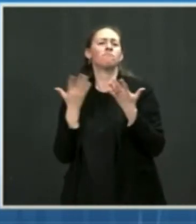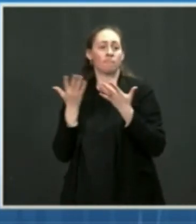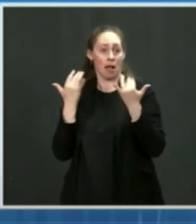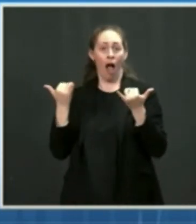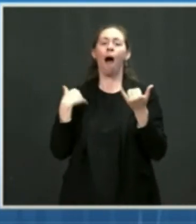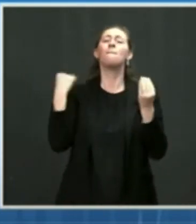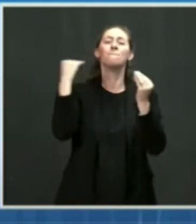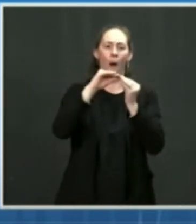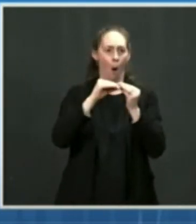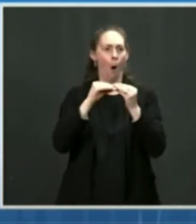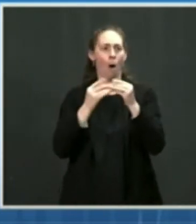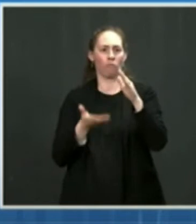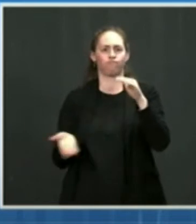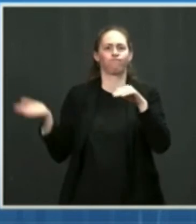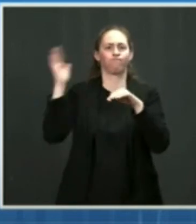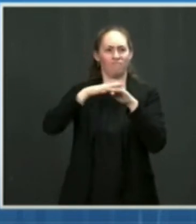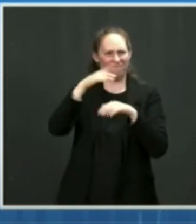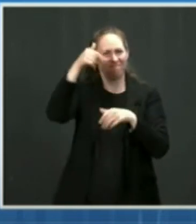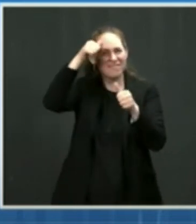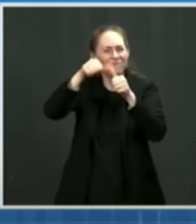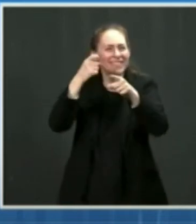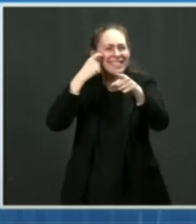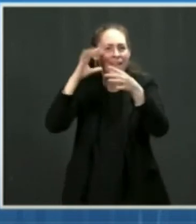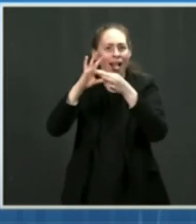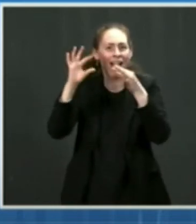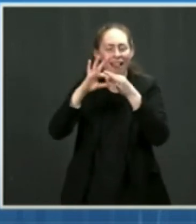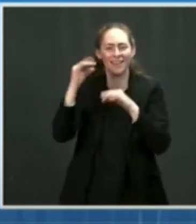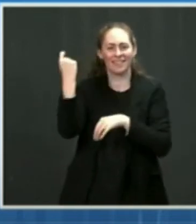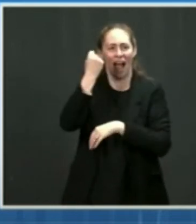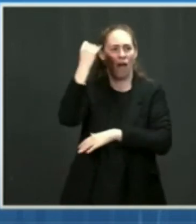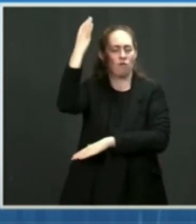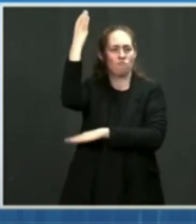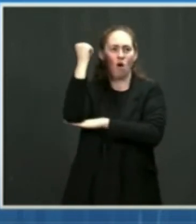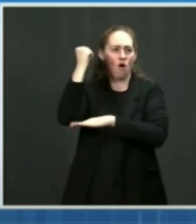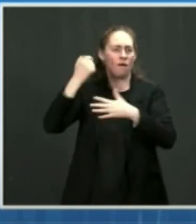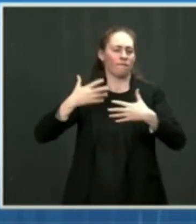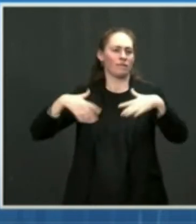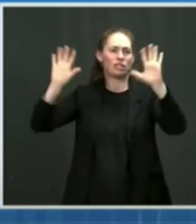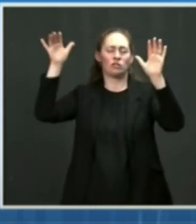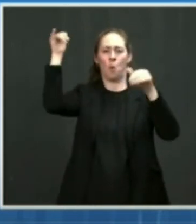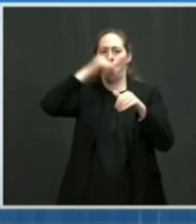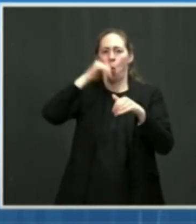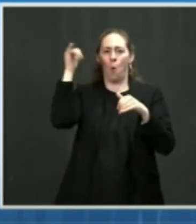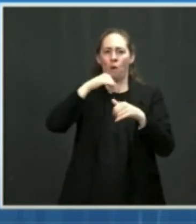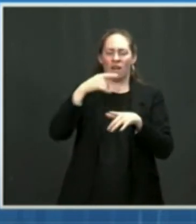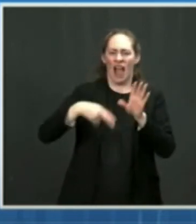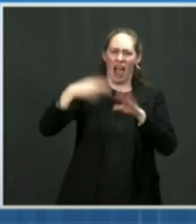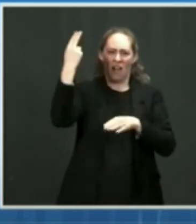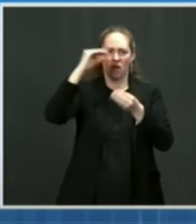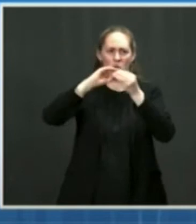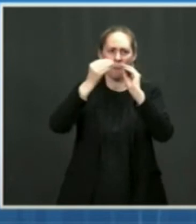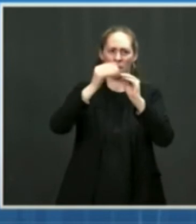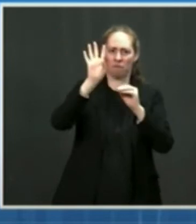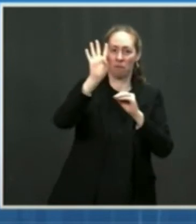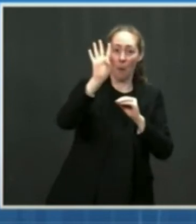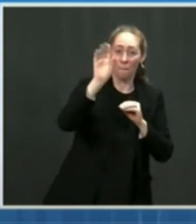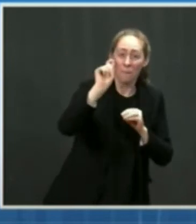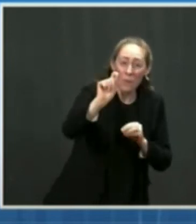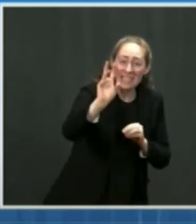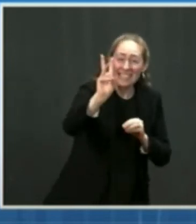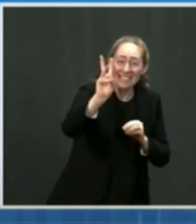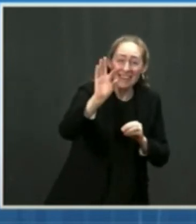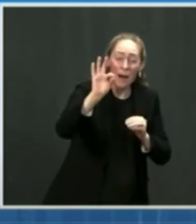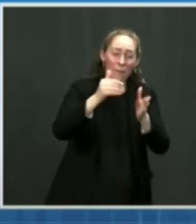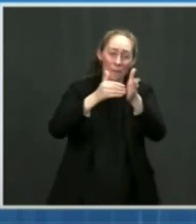day on Saturday, as Andy mentioned, of 4.6 million doses administered in just one day. We are